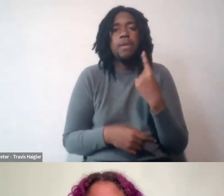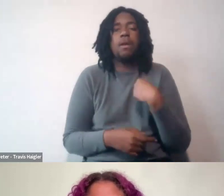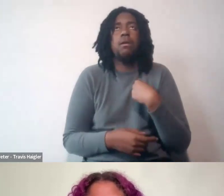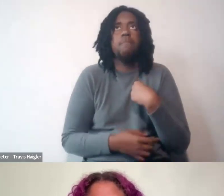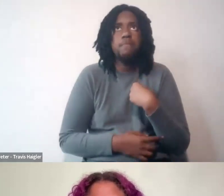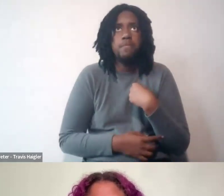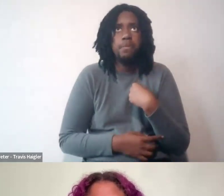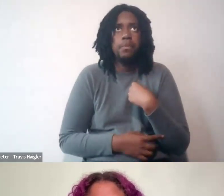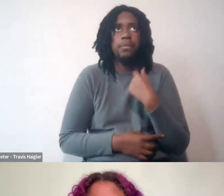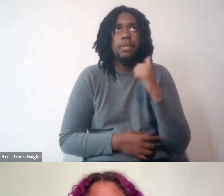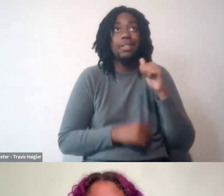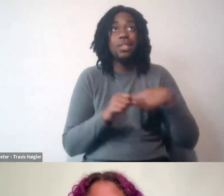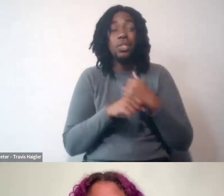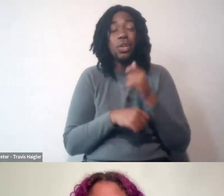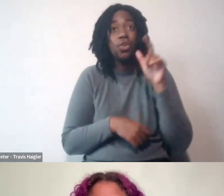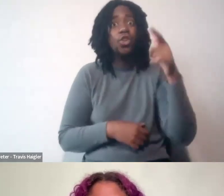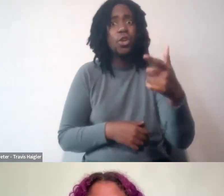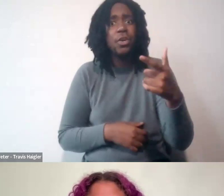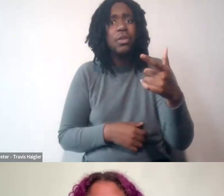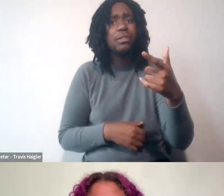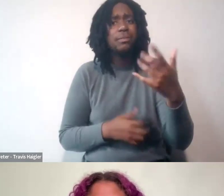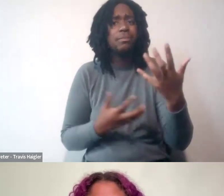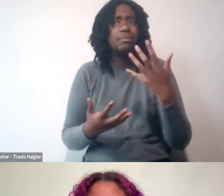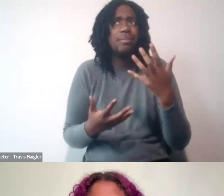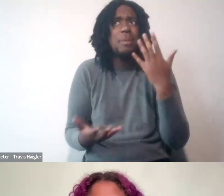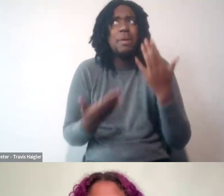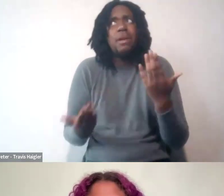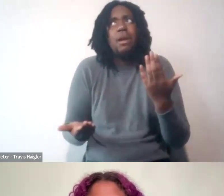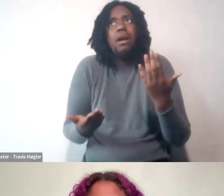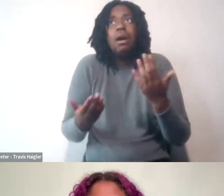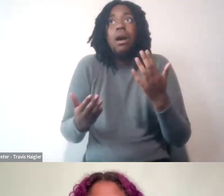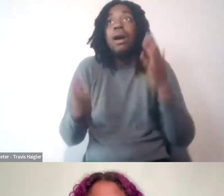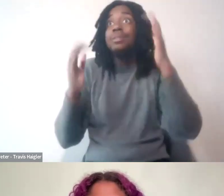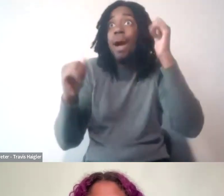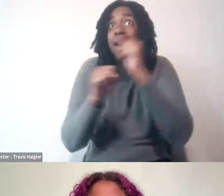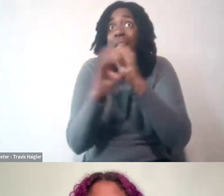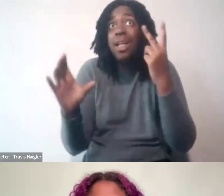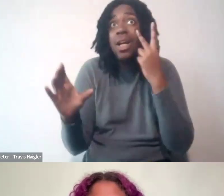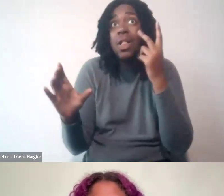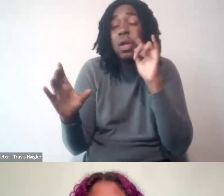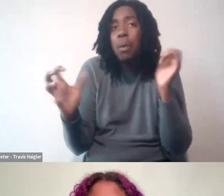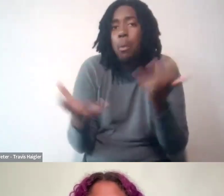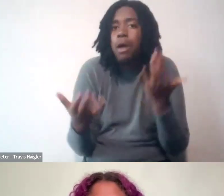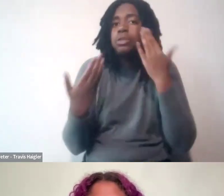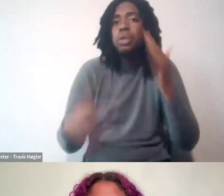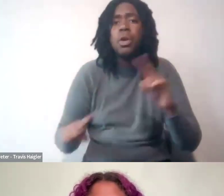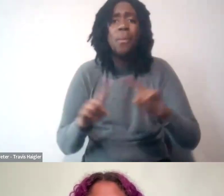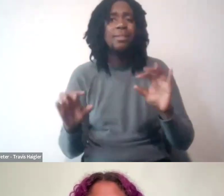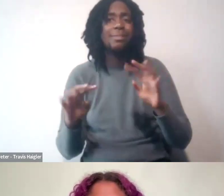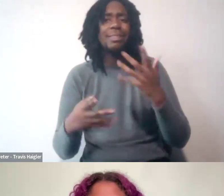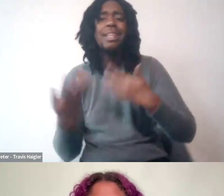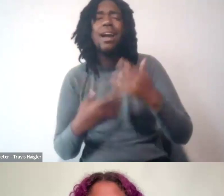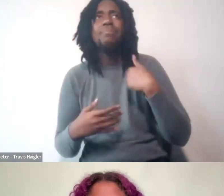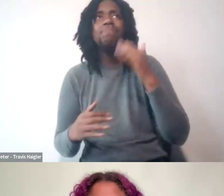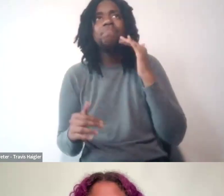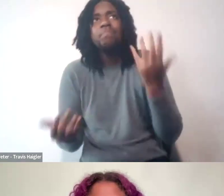thought that 10 years later, we would have I don't know what I imagined us as like a society